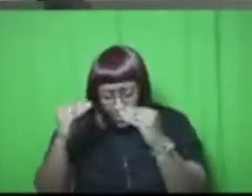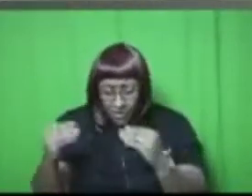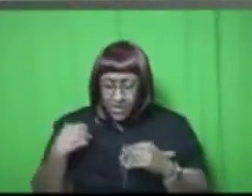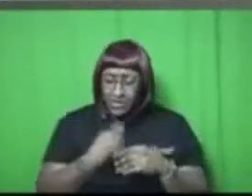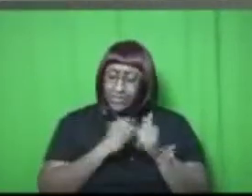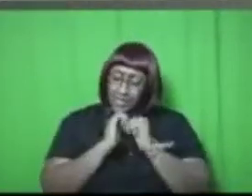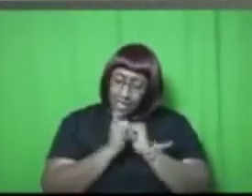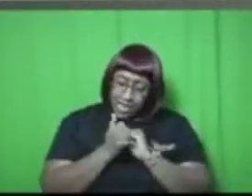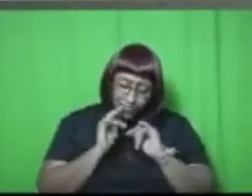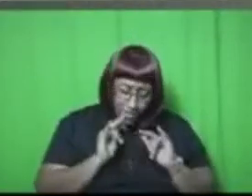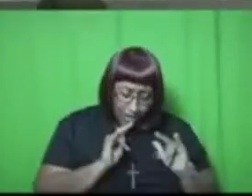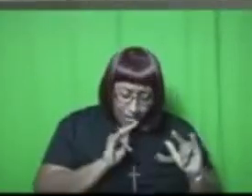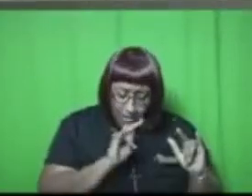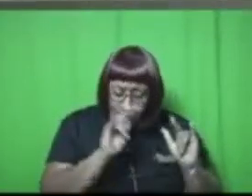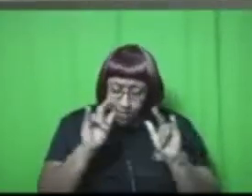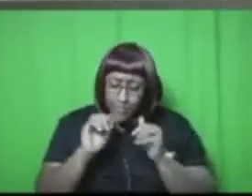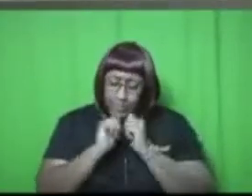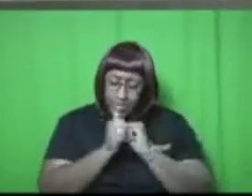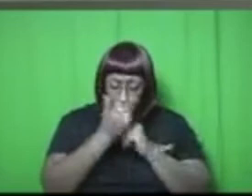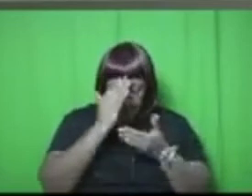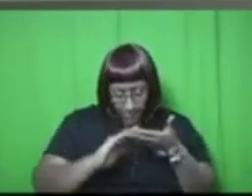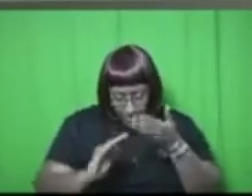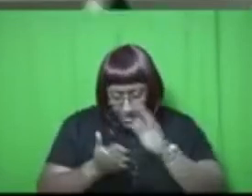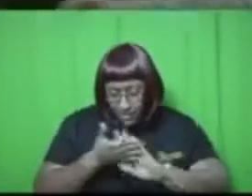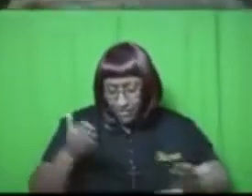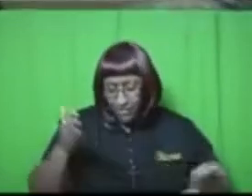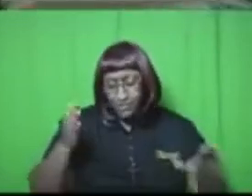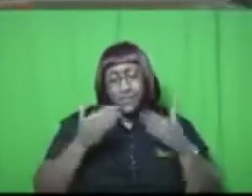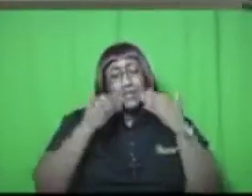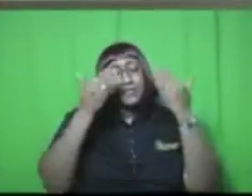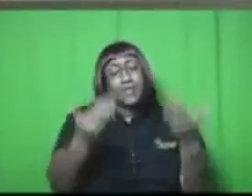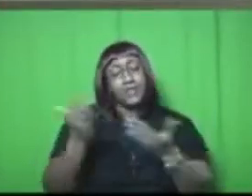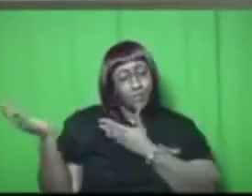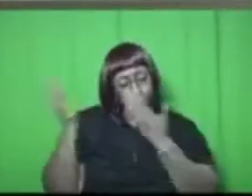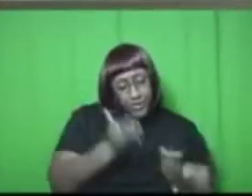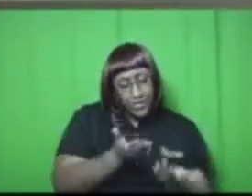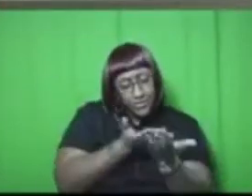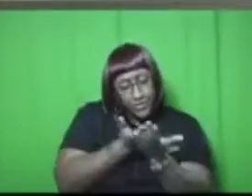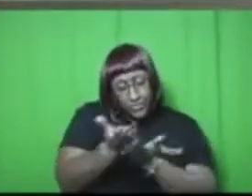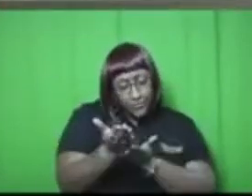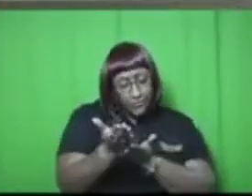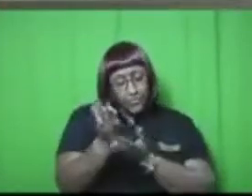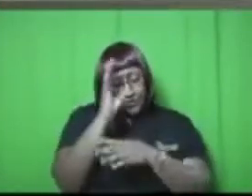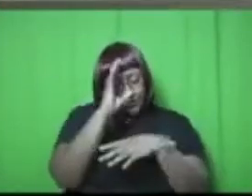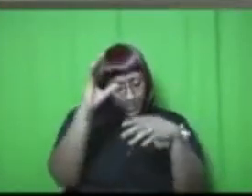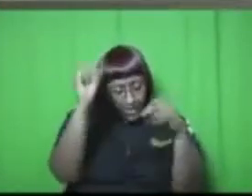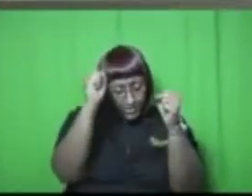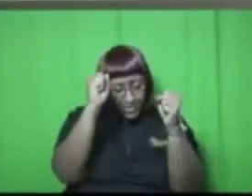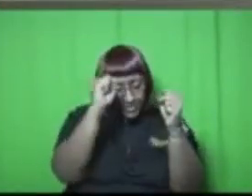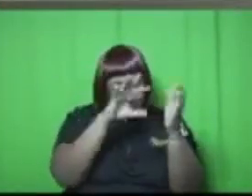to love and how to forgive. Father, thank you for bringing us through this election. Thank